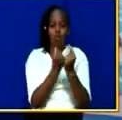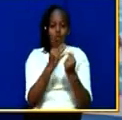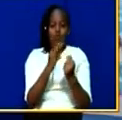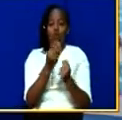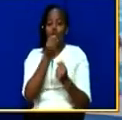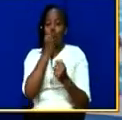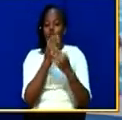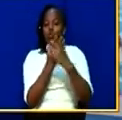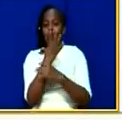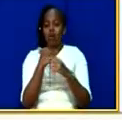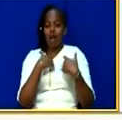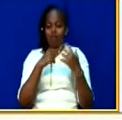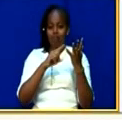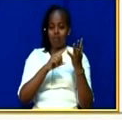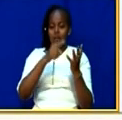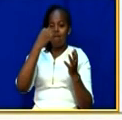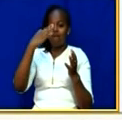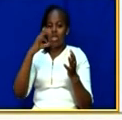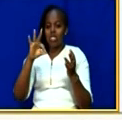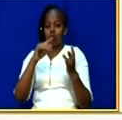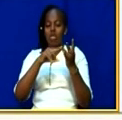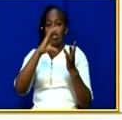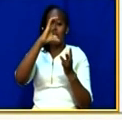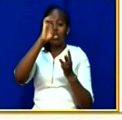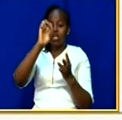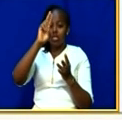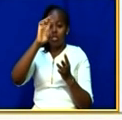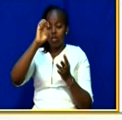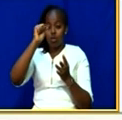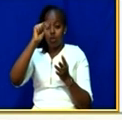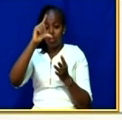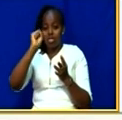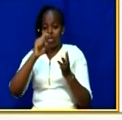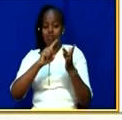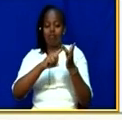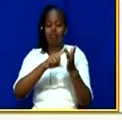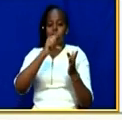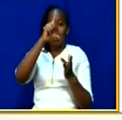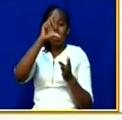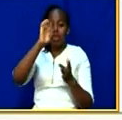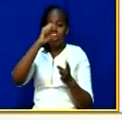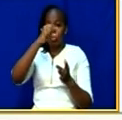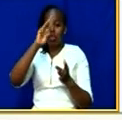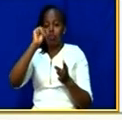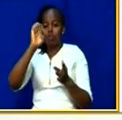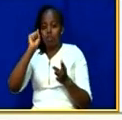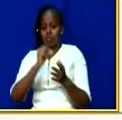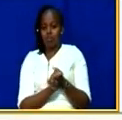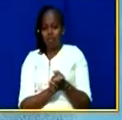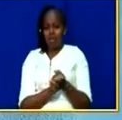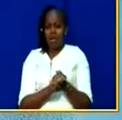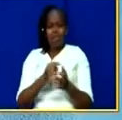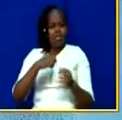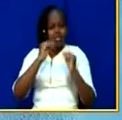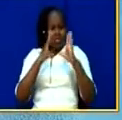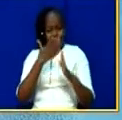crops. Yes. Vegetables, cereals, and legumes. You forgot to do one thing for me. I got them correct. You should